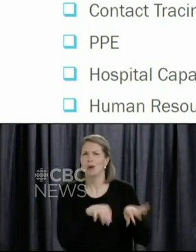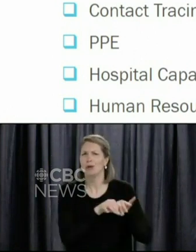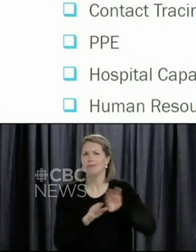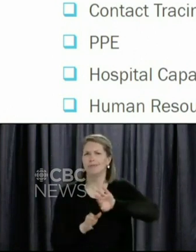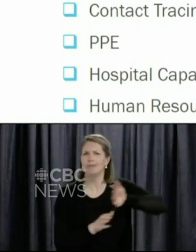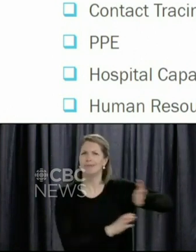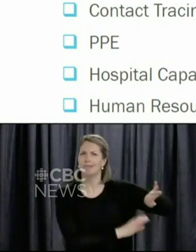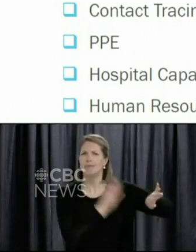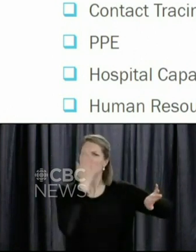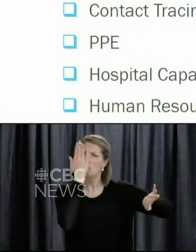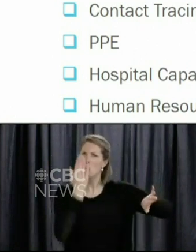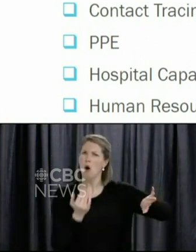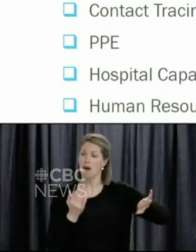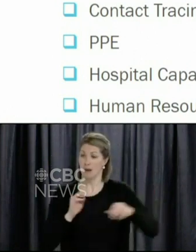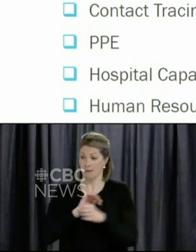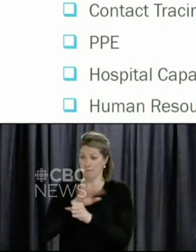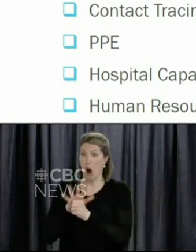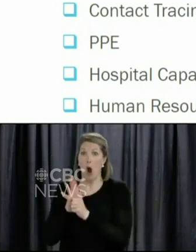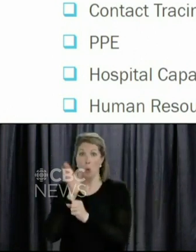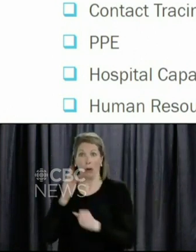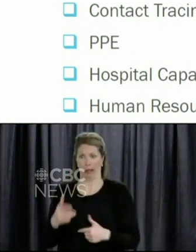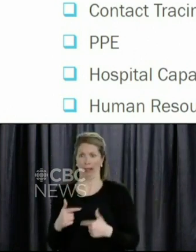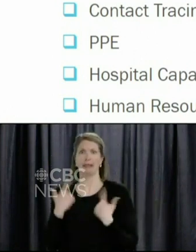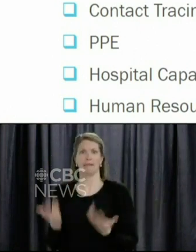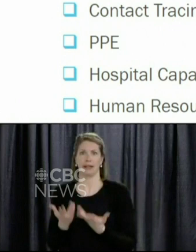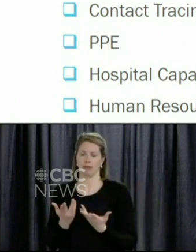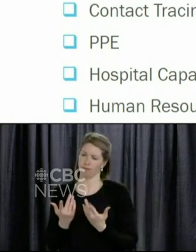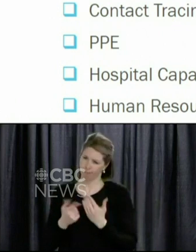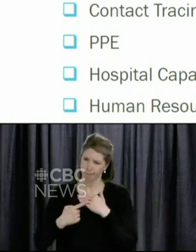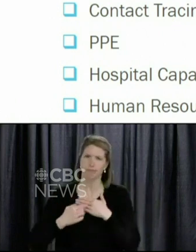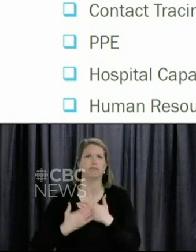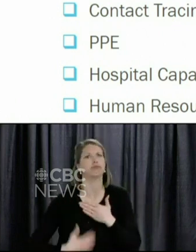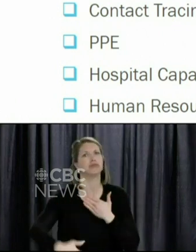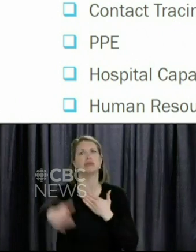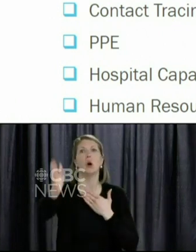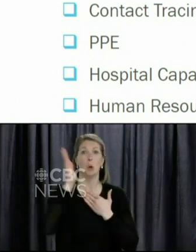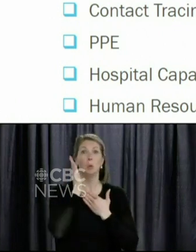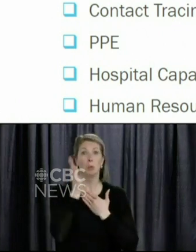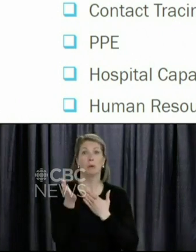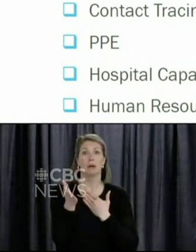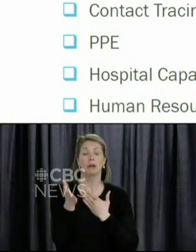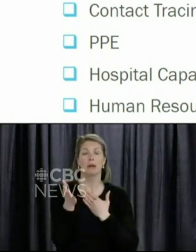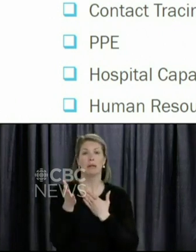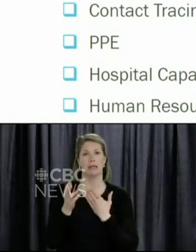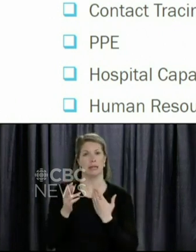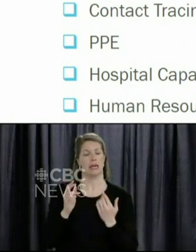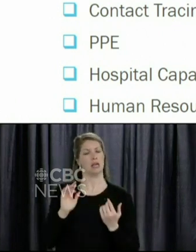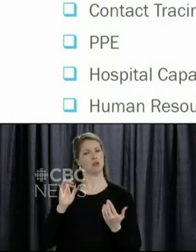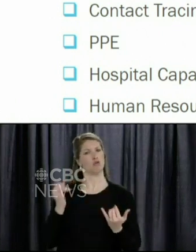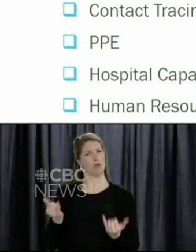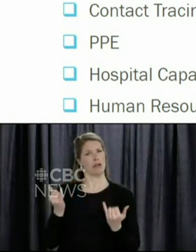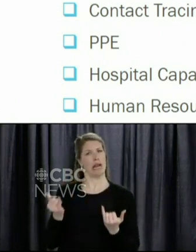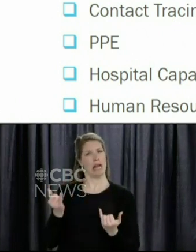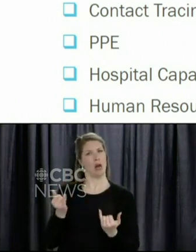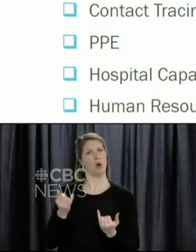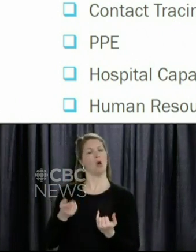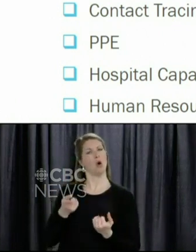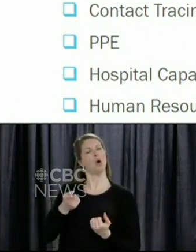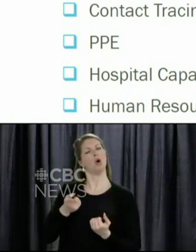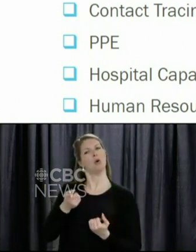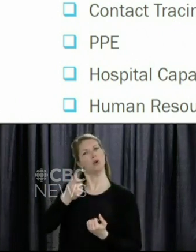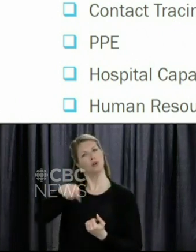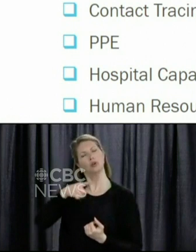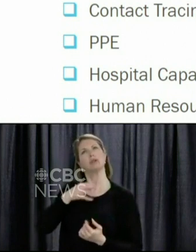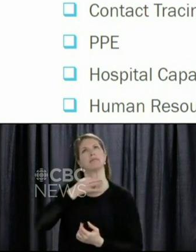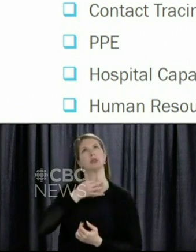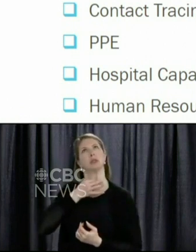through travel or it comes for some patients that are asymptomatic and then subsequently become symptomatic. The question to ask is, how ready are